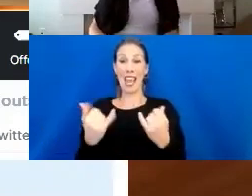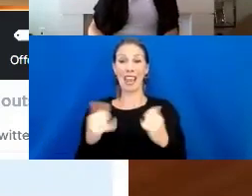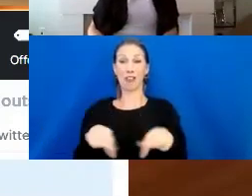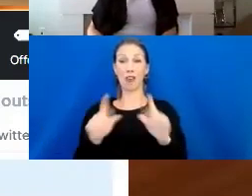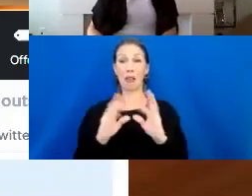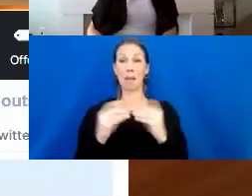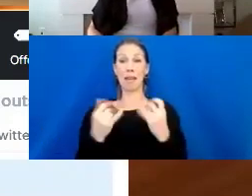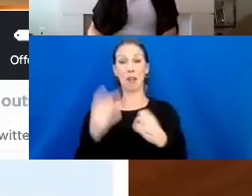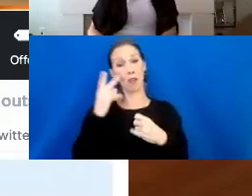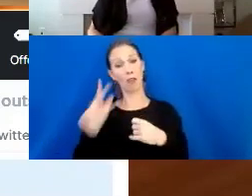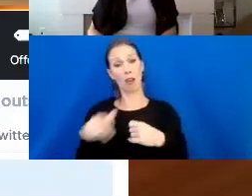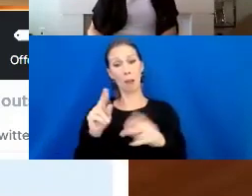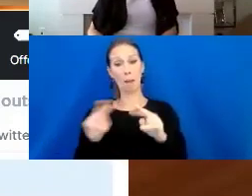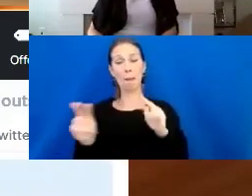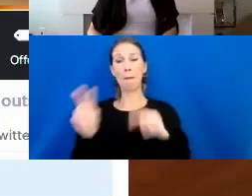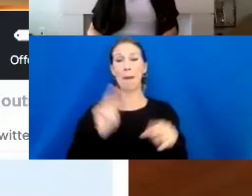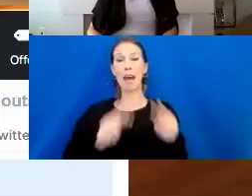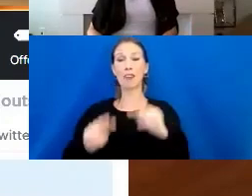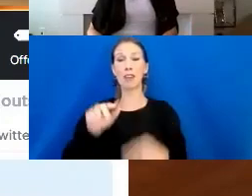monitoring the Q&A.